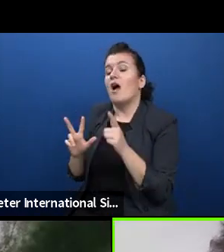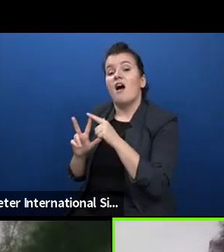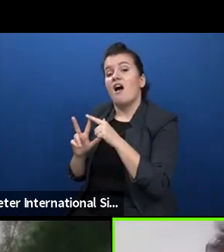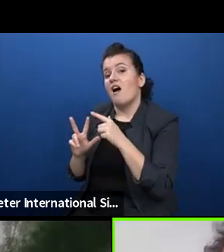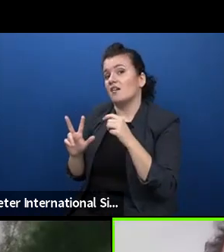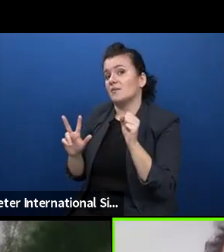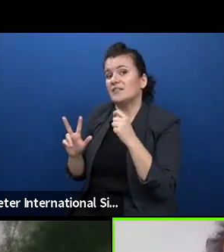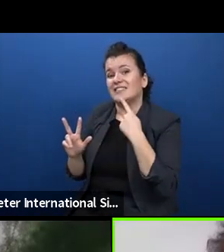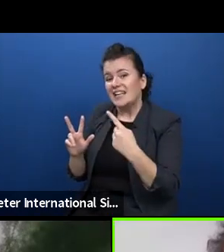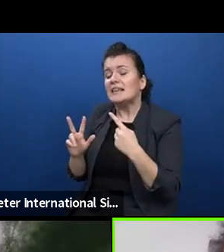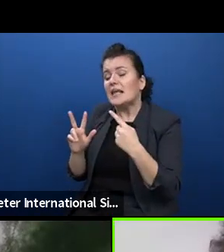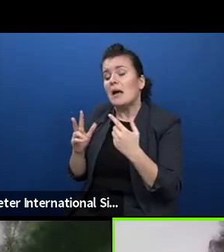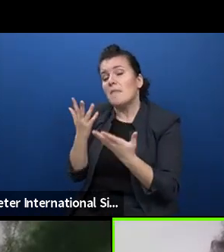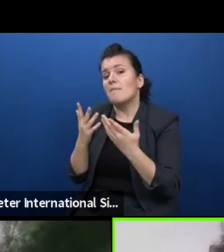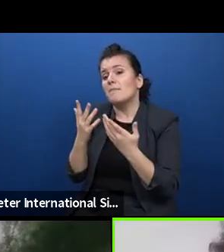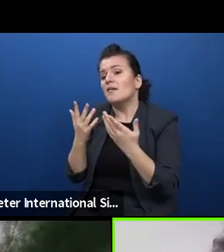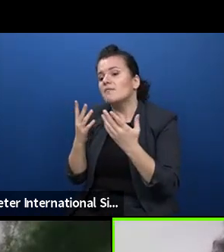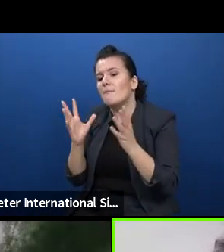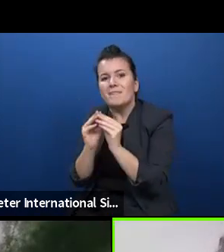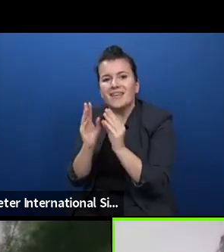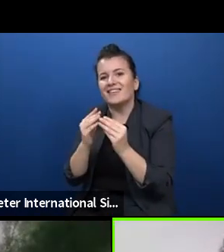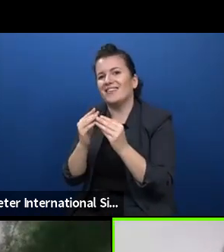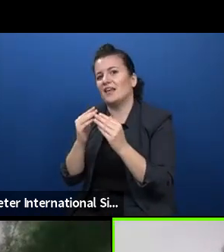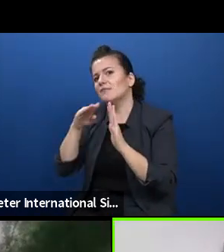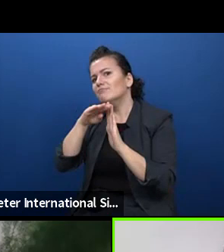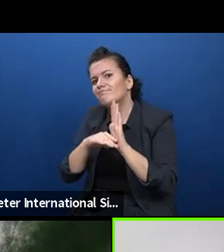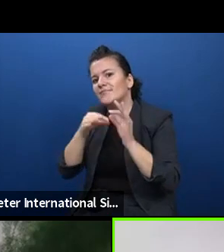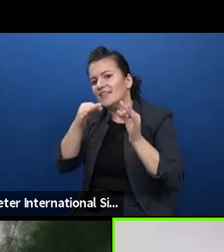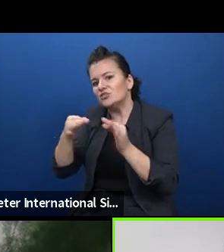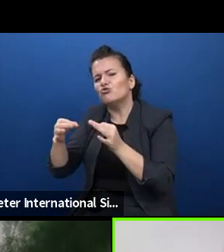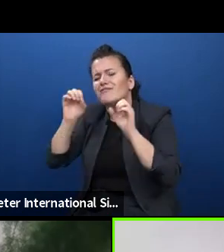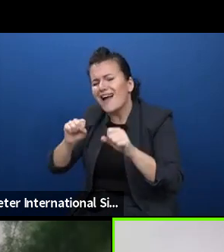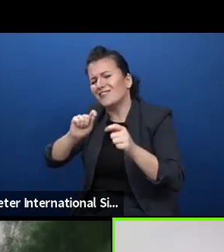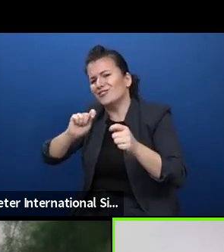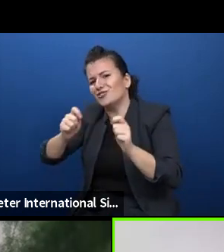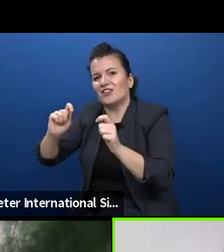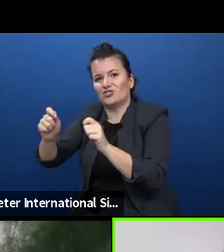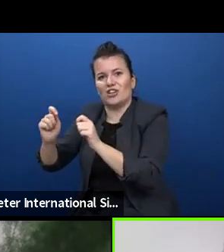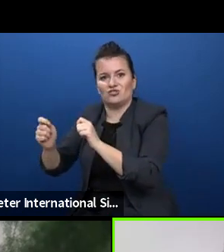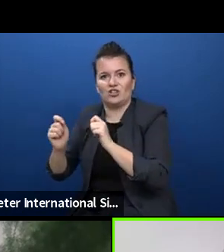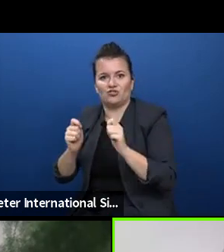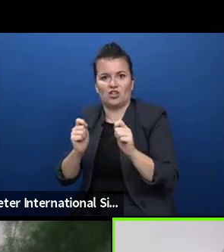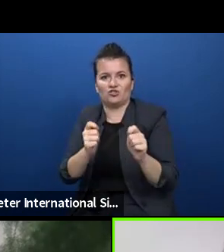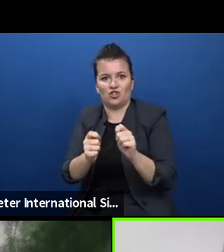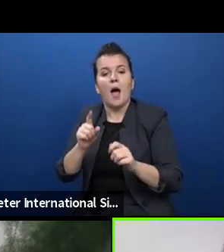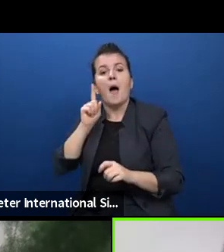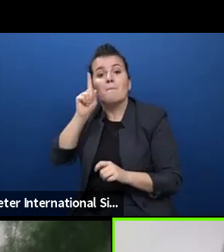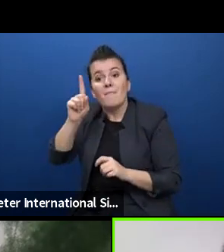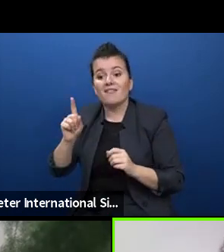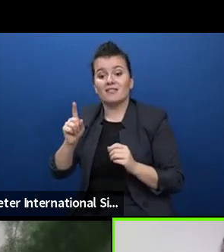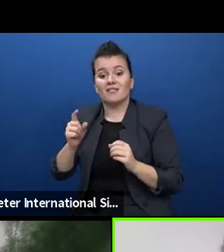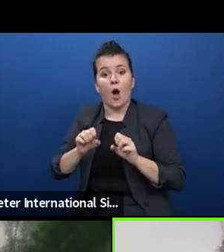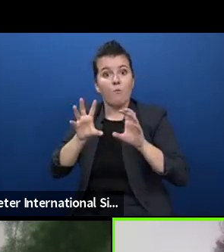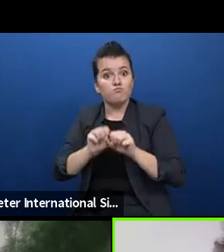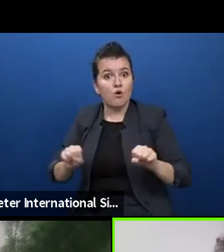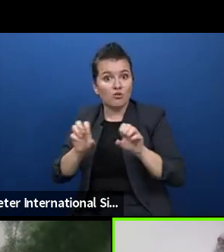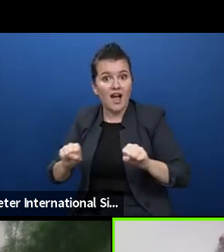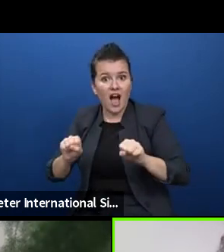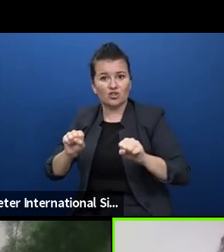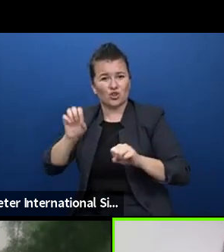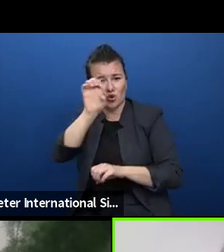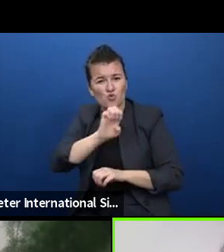improved. So I think, you know, it would be a real shame if we can't keep this exchange of cultural production going through Europe, I think it's a